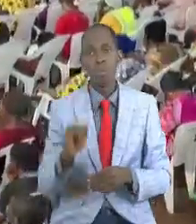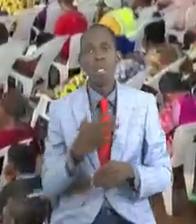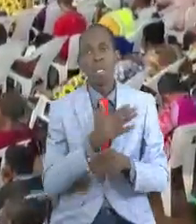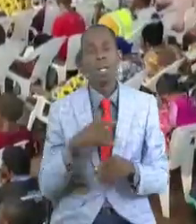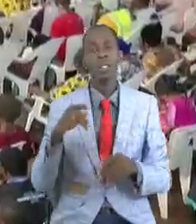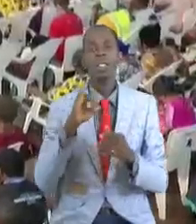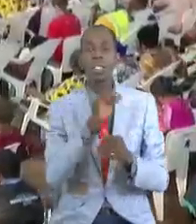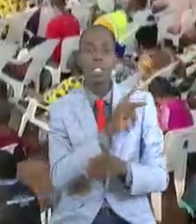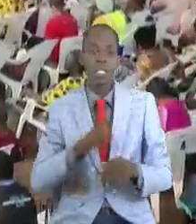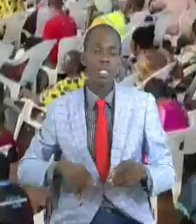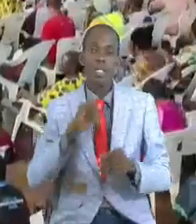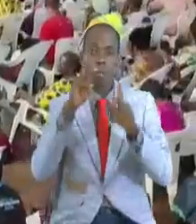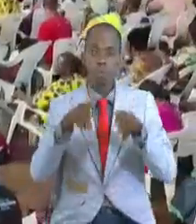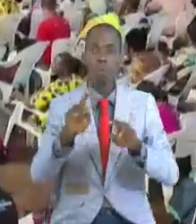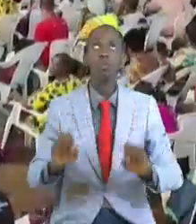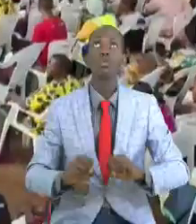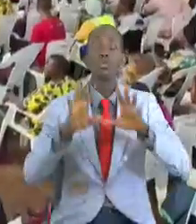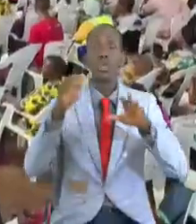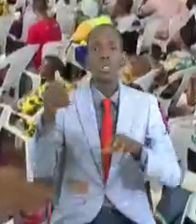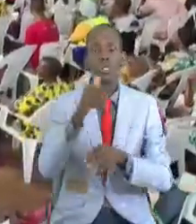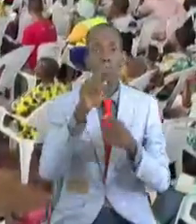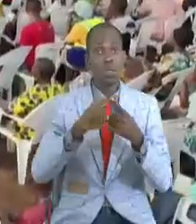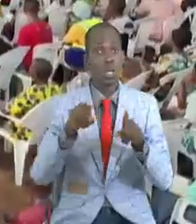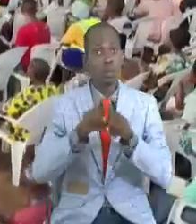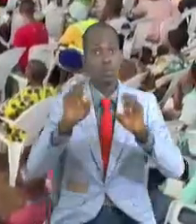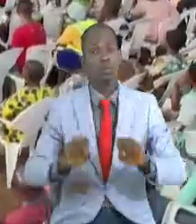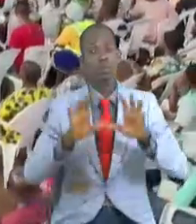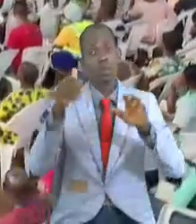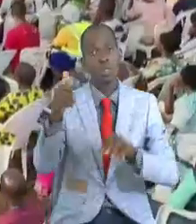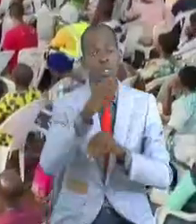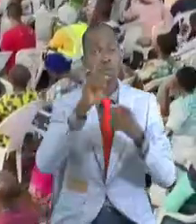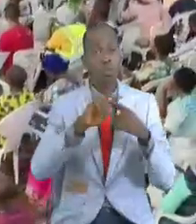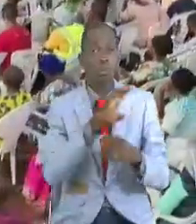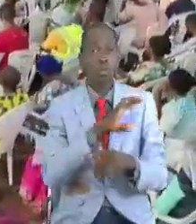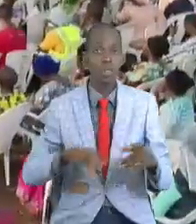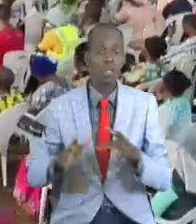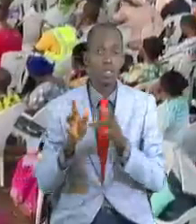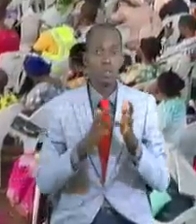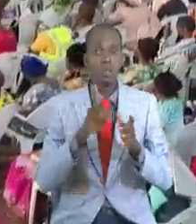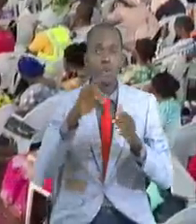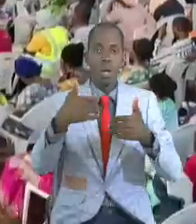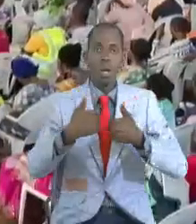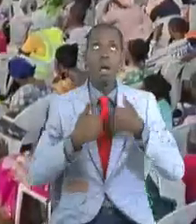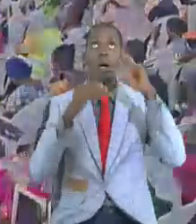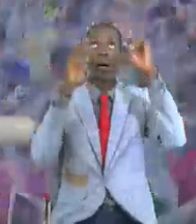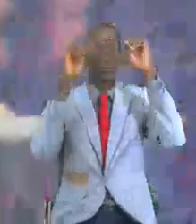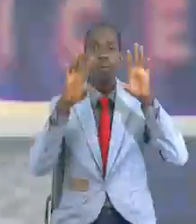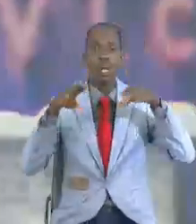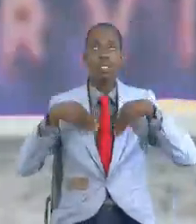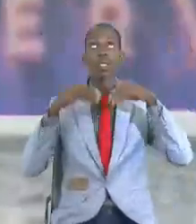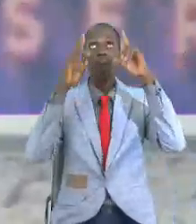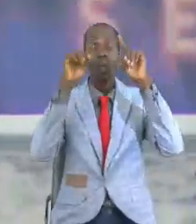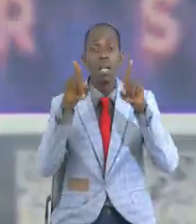submit yourself to the Lord Jesus Christ, you have him, you accept him, you believe him as Savior,